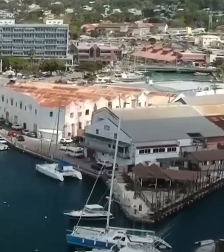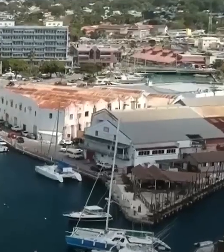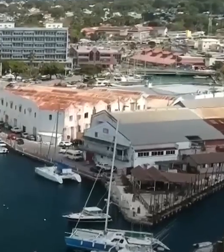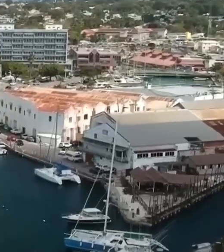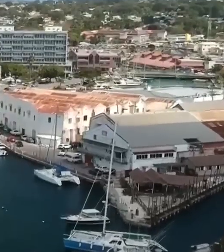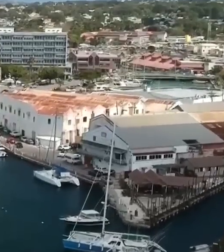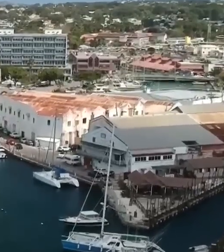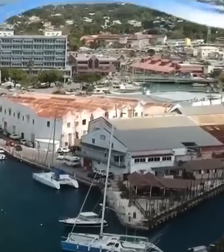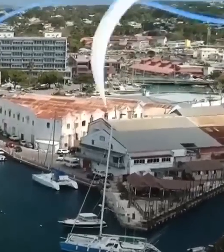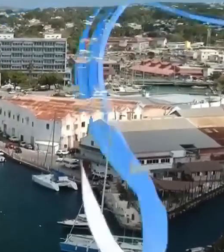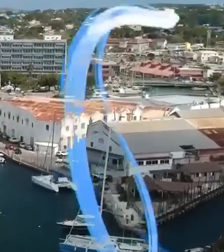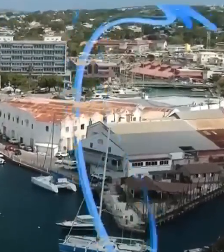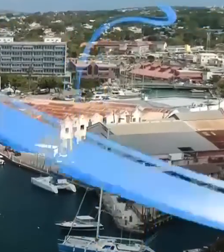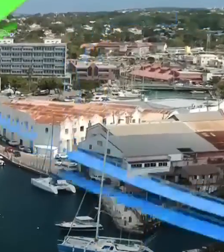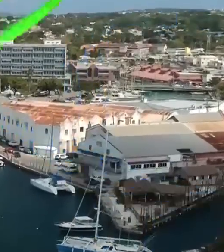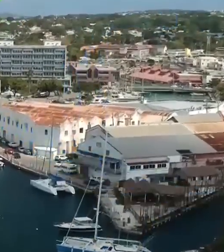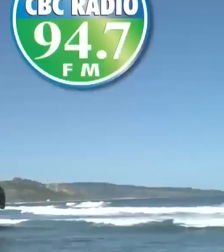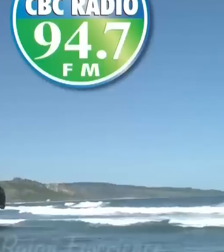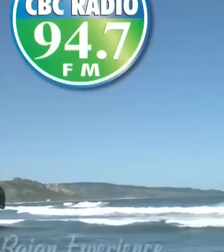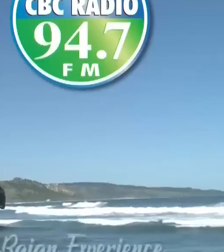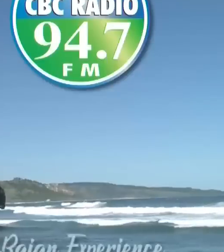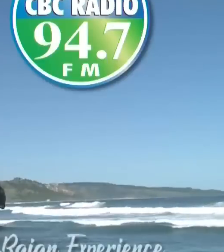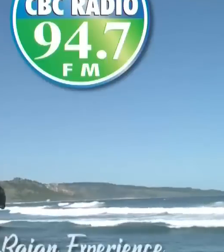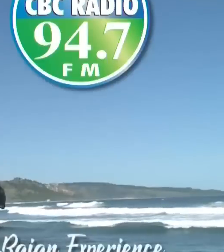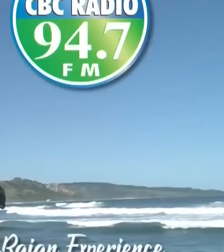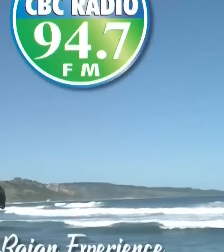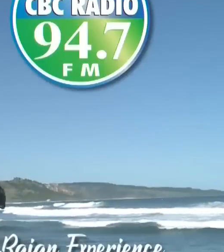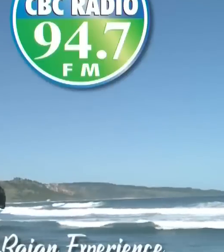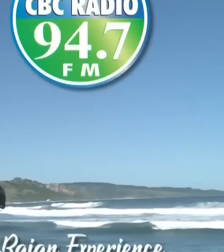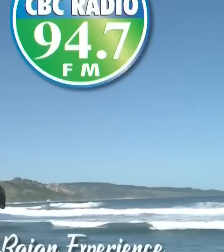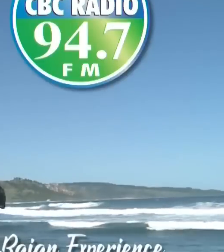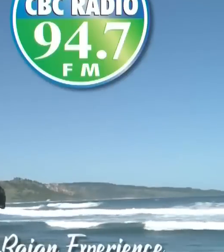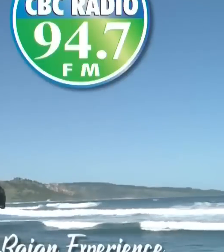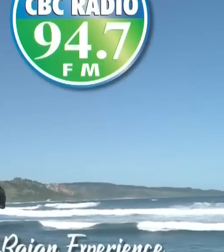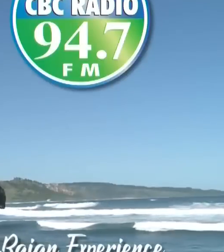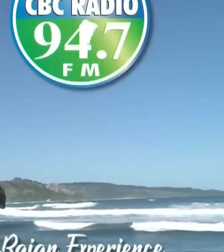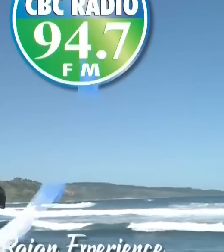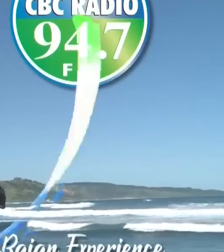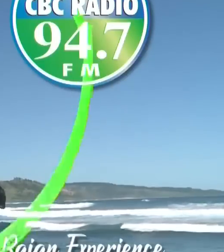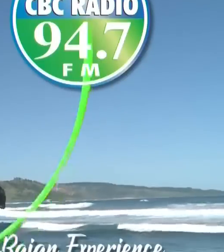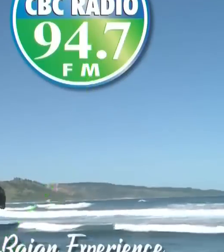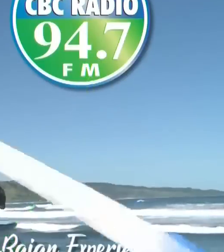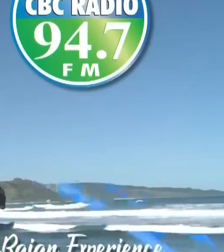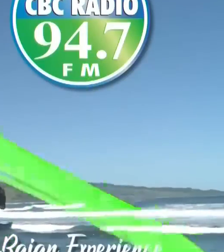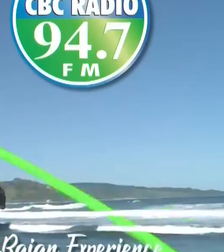are 94.7 FM, the ultimate Bajan experience.